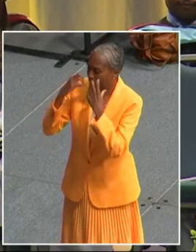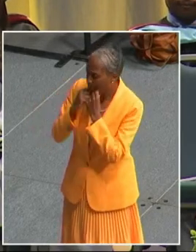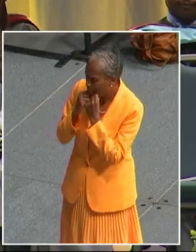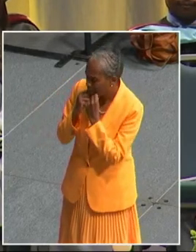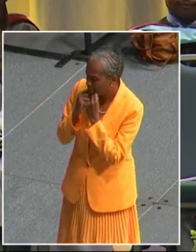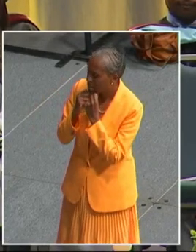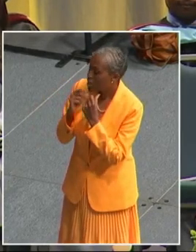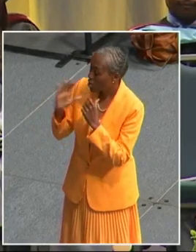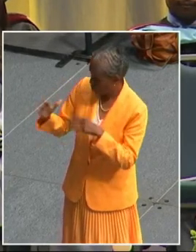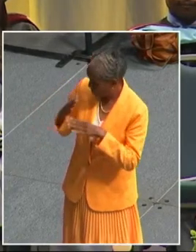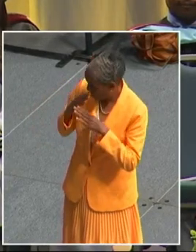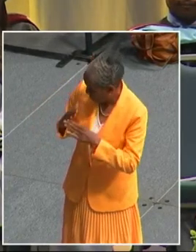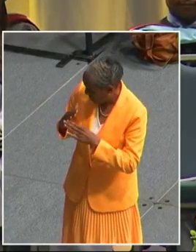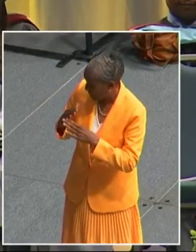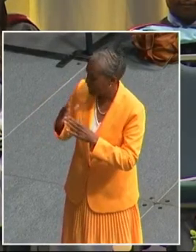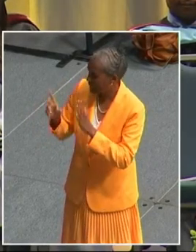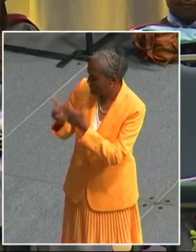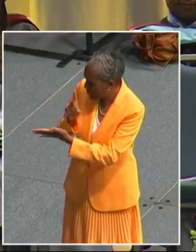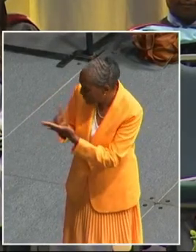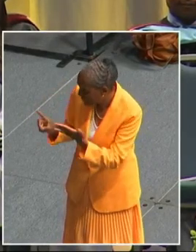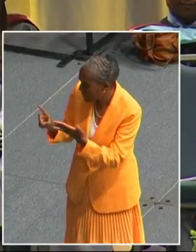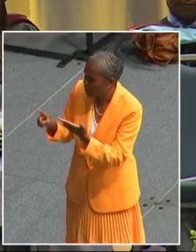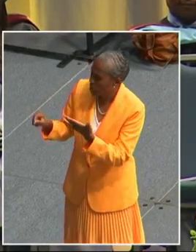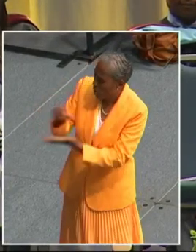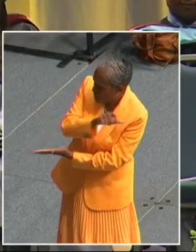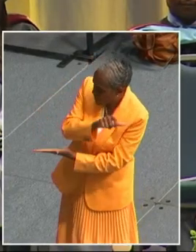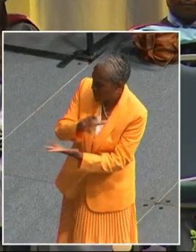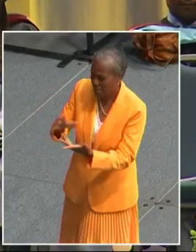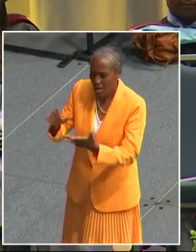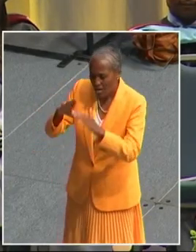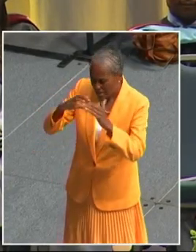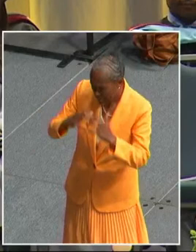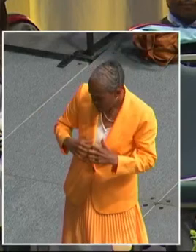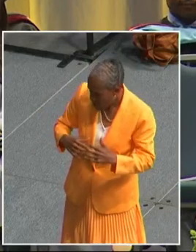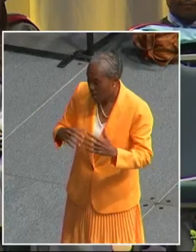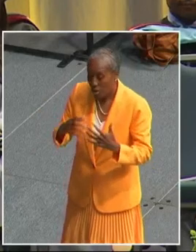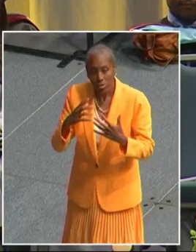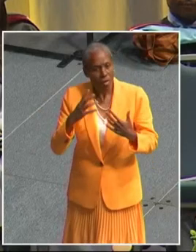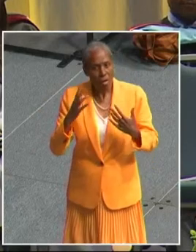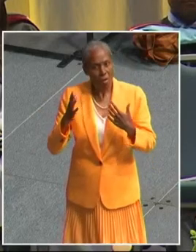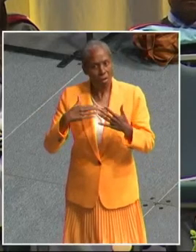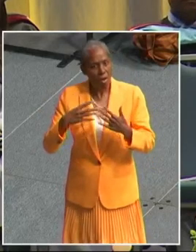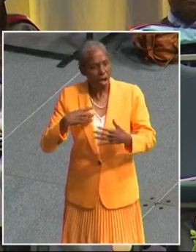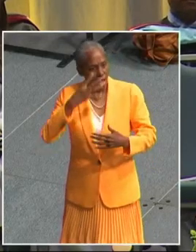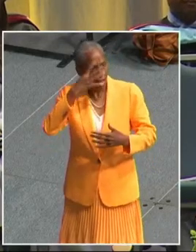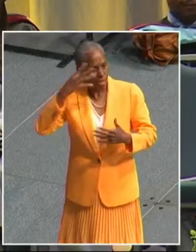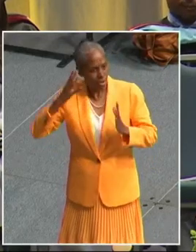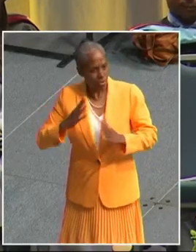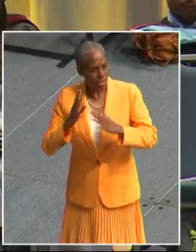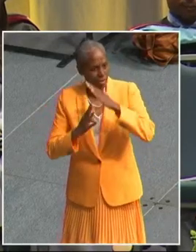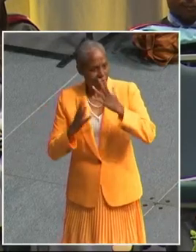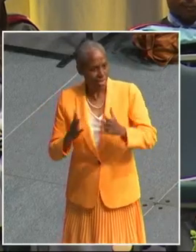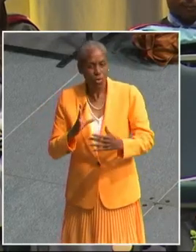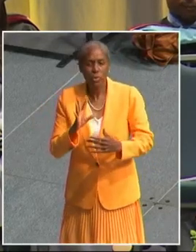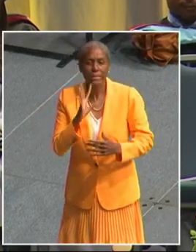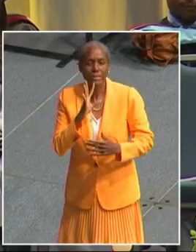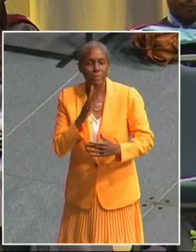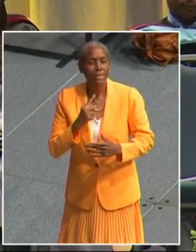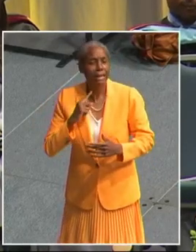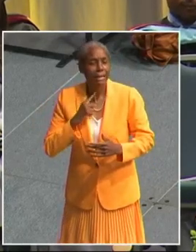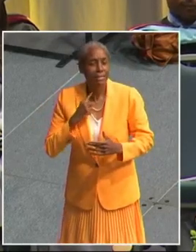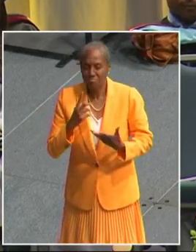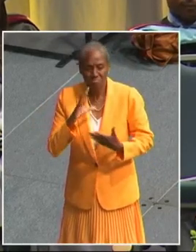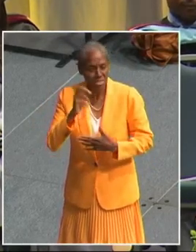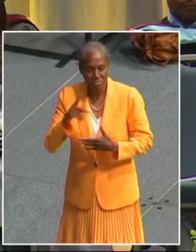removed all the prejudices of being an immigrant. She says, it doesn't matter that I'm an immigrant or have an accent. Central